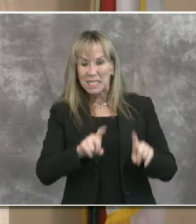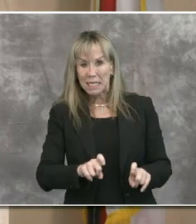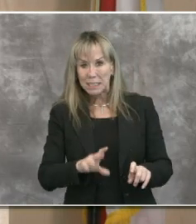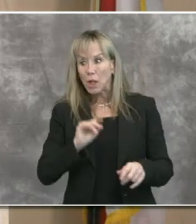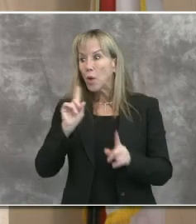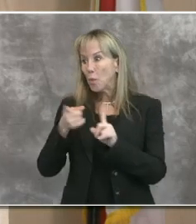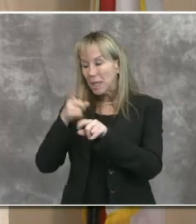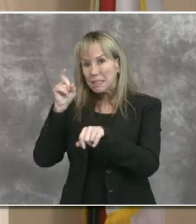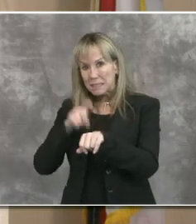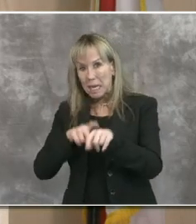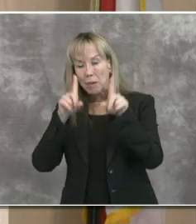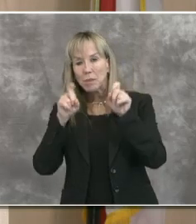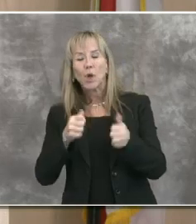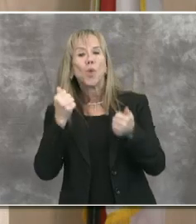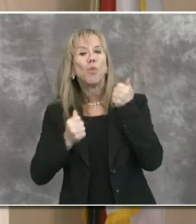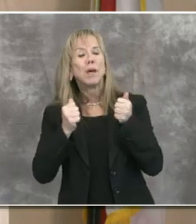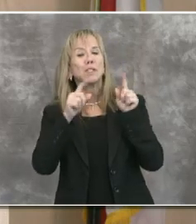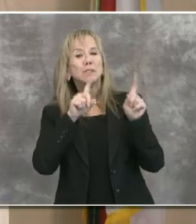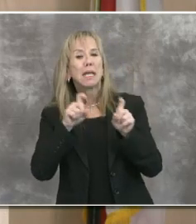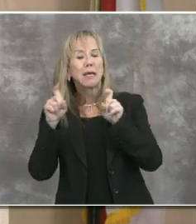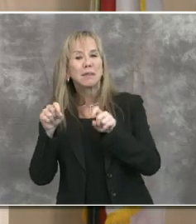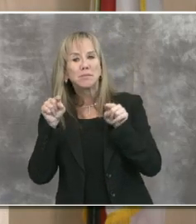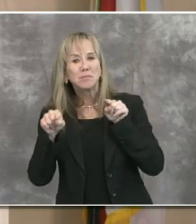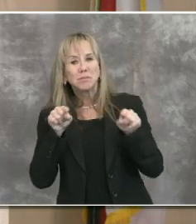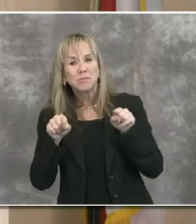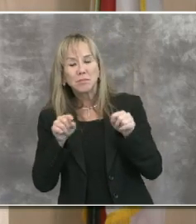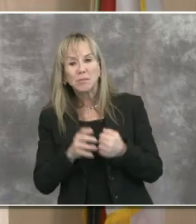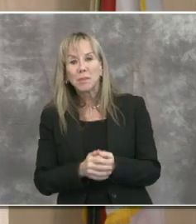what tests will be given? And who is